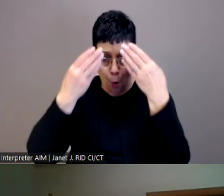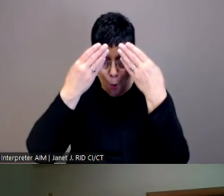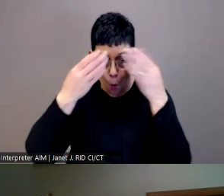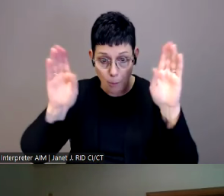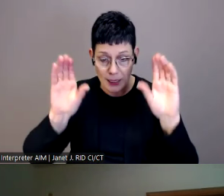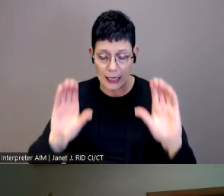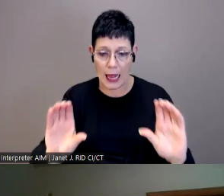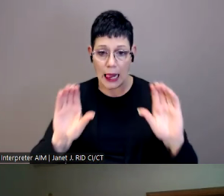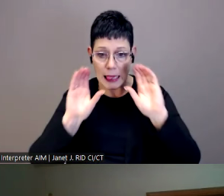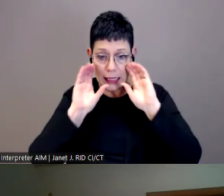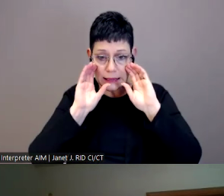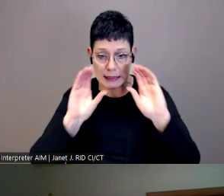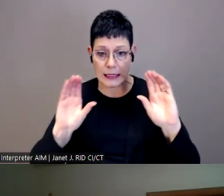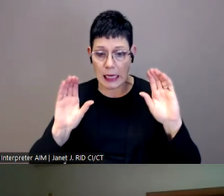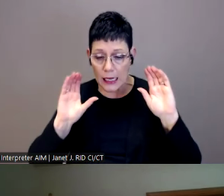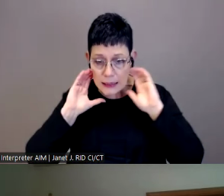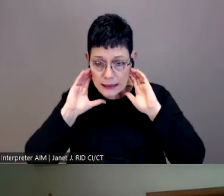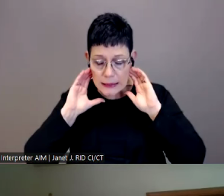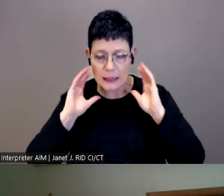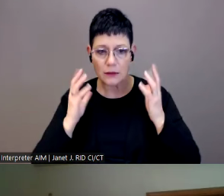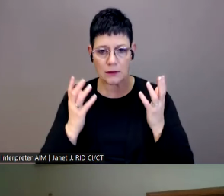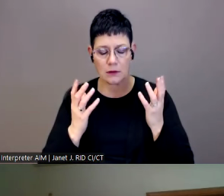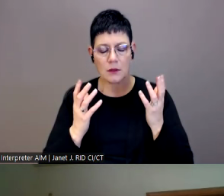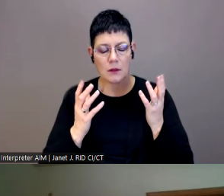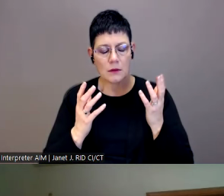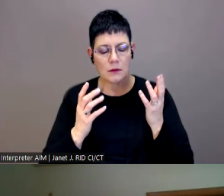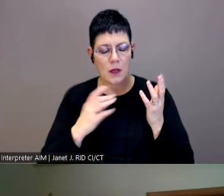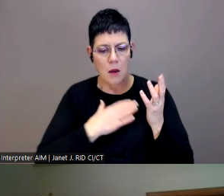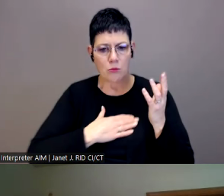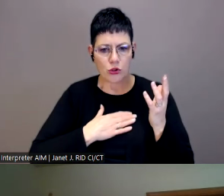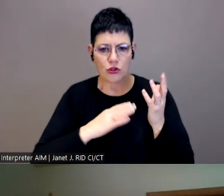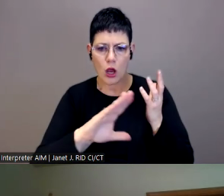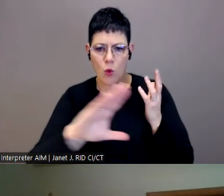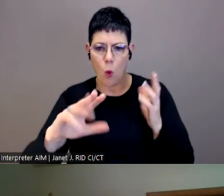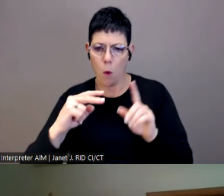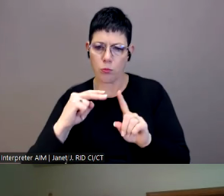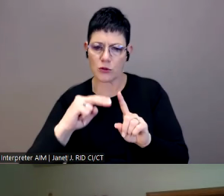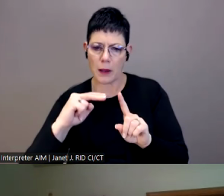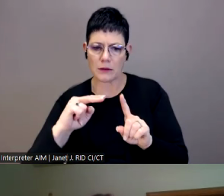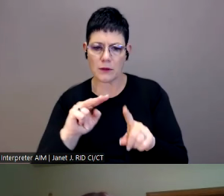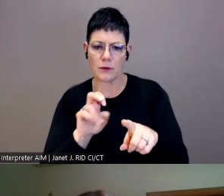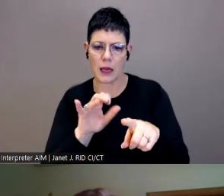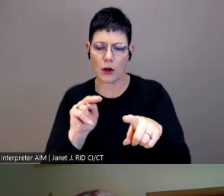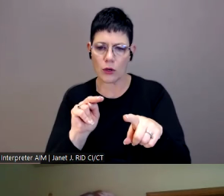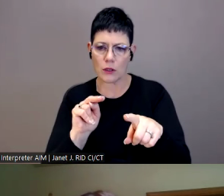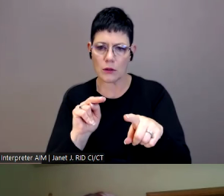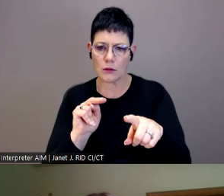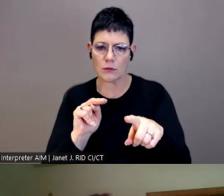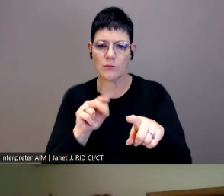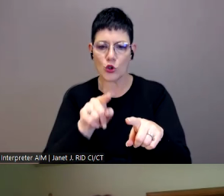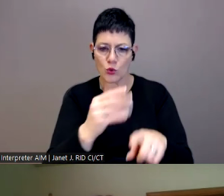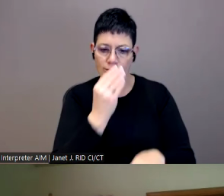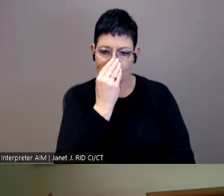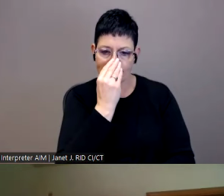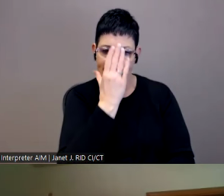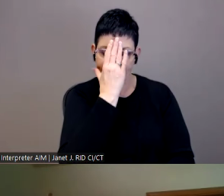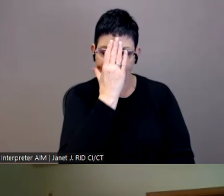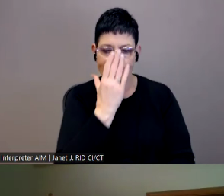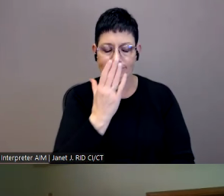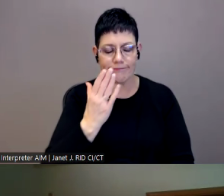story, changing. And so what I appreciate about your point, Erin, is that led you to learn that at the start is the best time